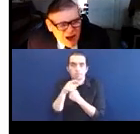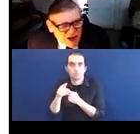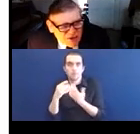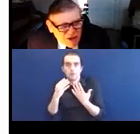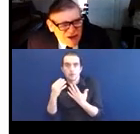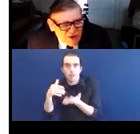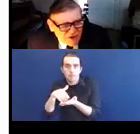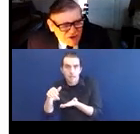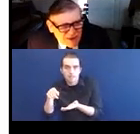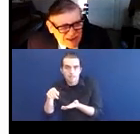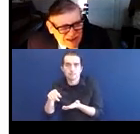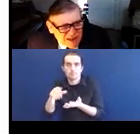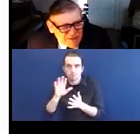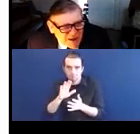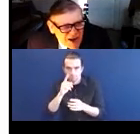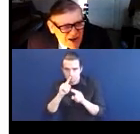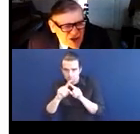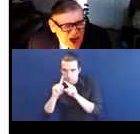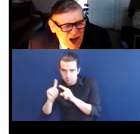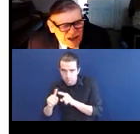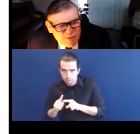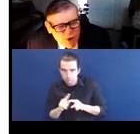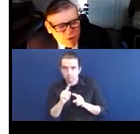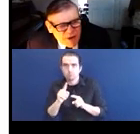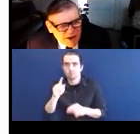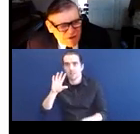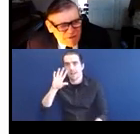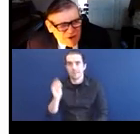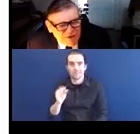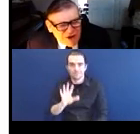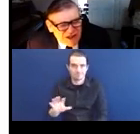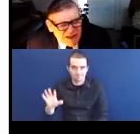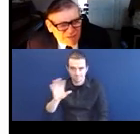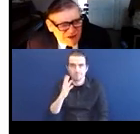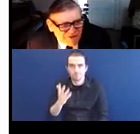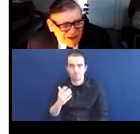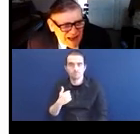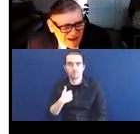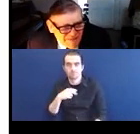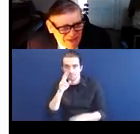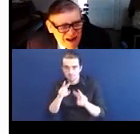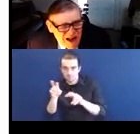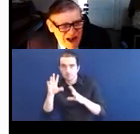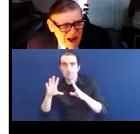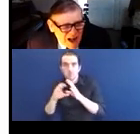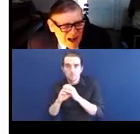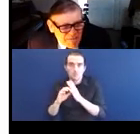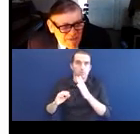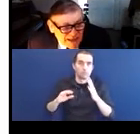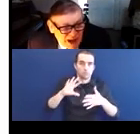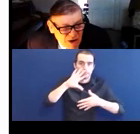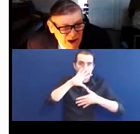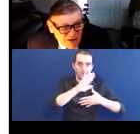quite large with 326 million, and a tiny small pink ribbon of 37 million for Canada,